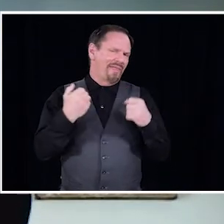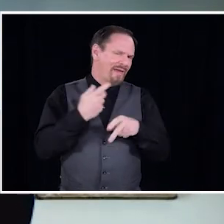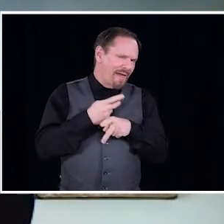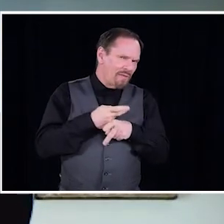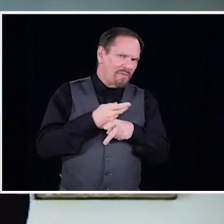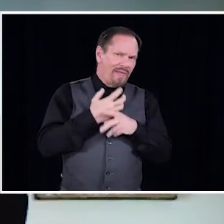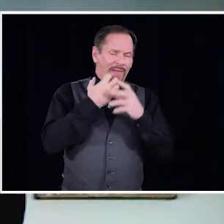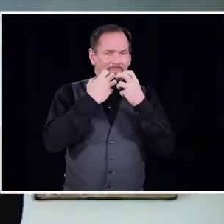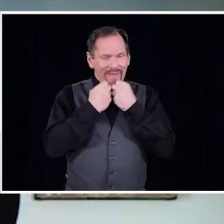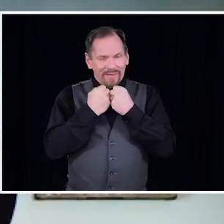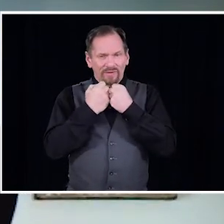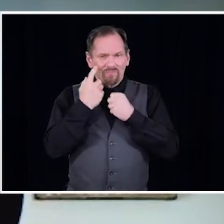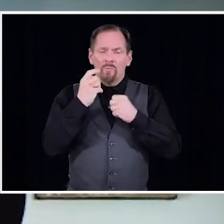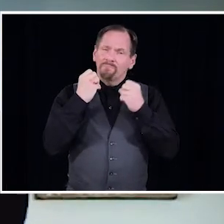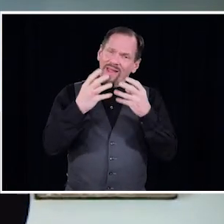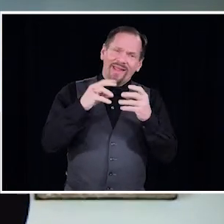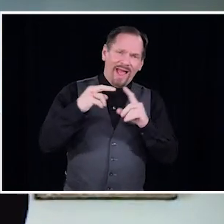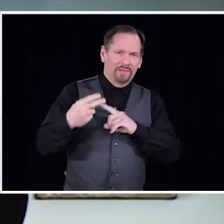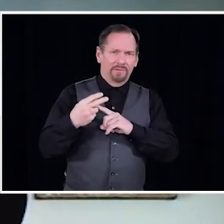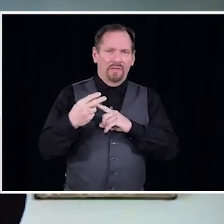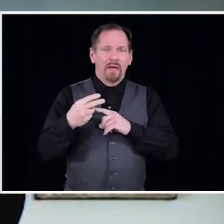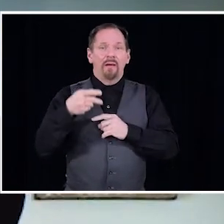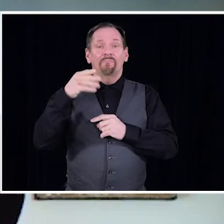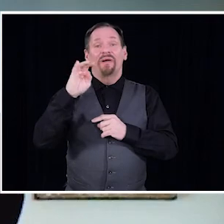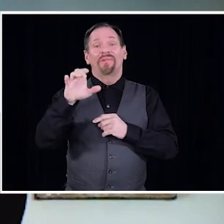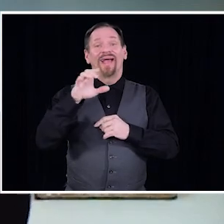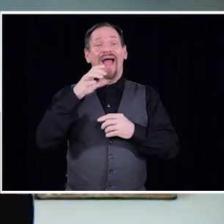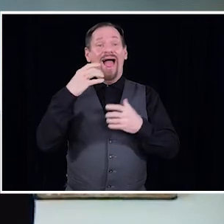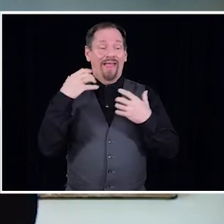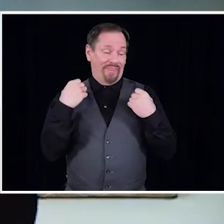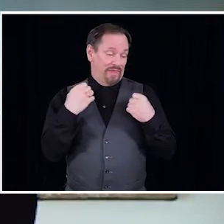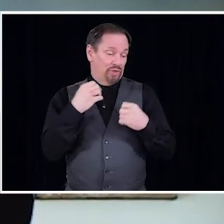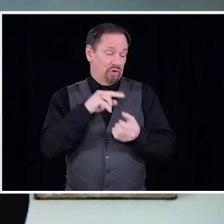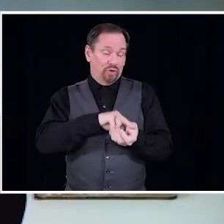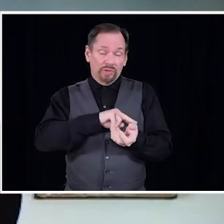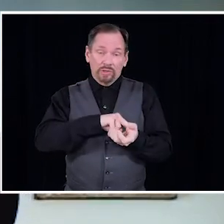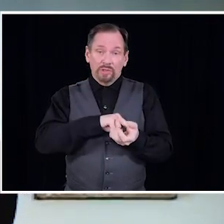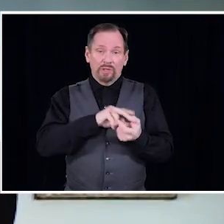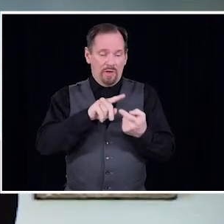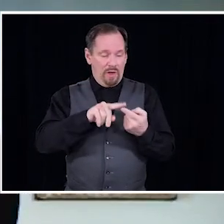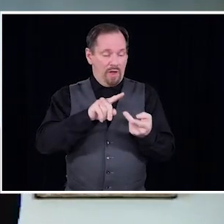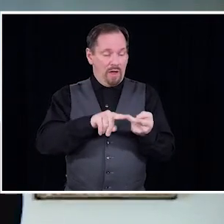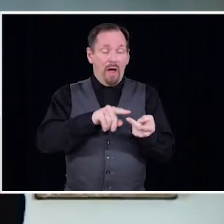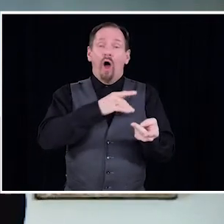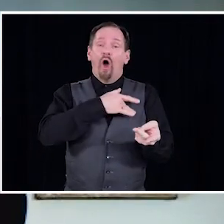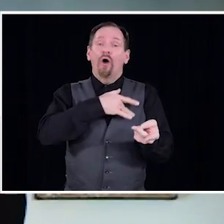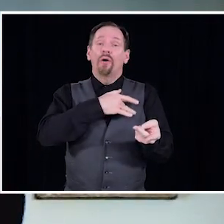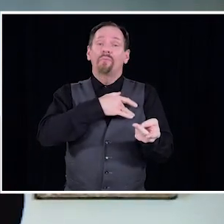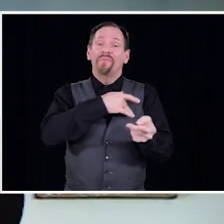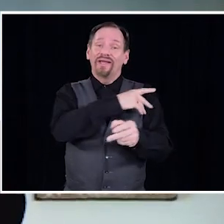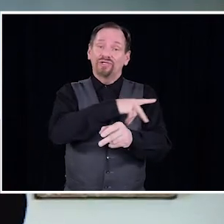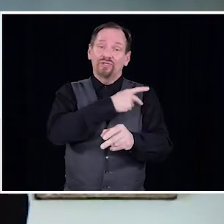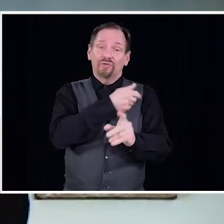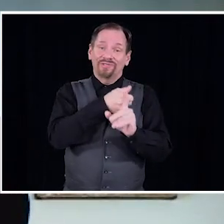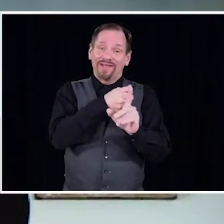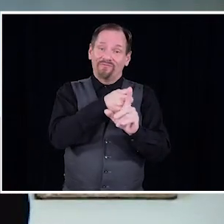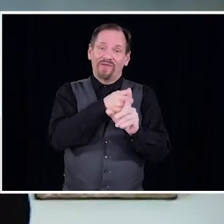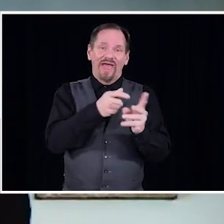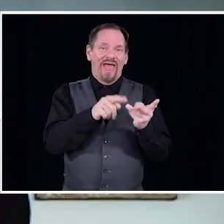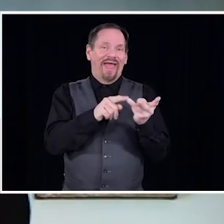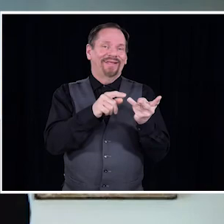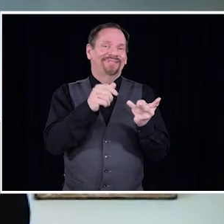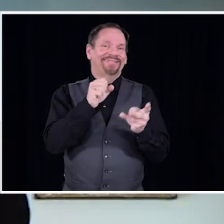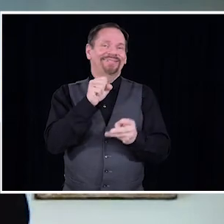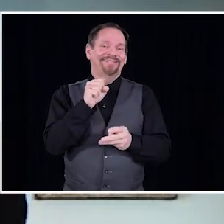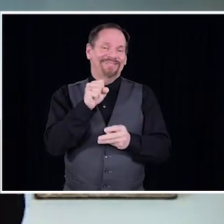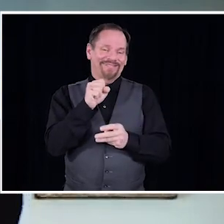many angles. As a public health nurse, as a heart patient, and as a senior advisor in the US Department